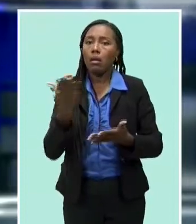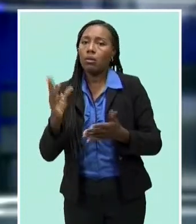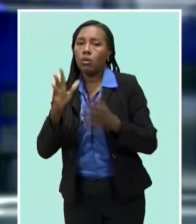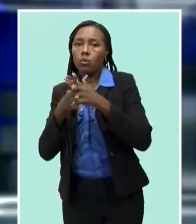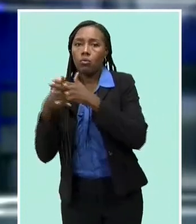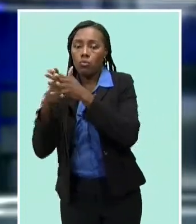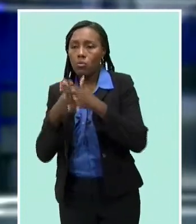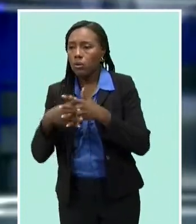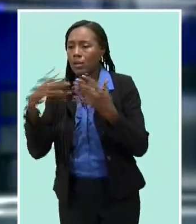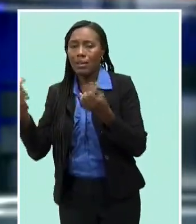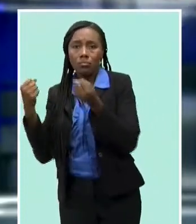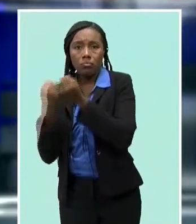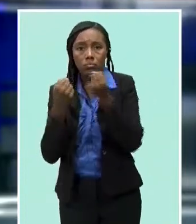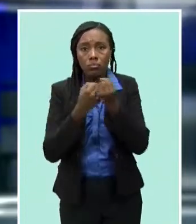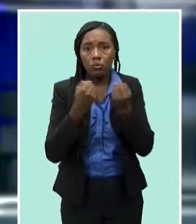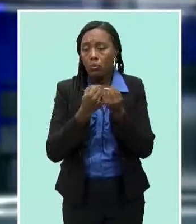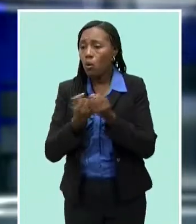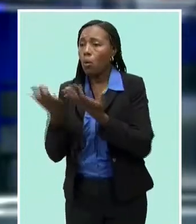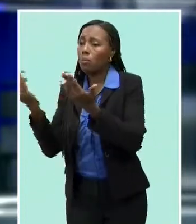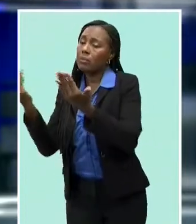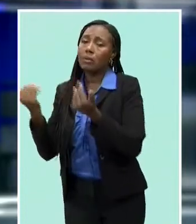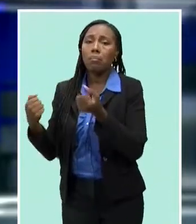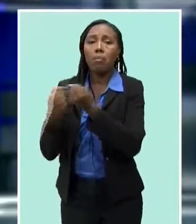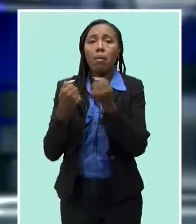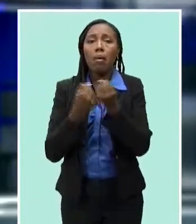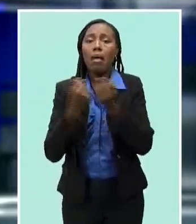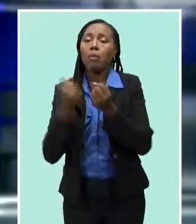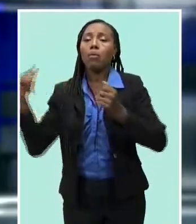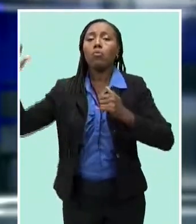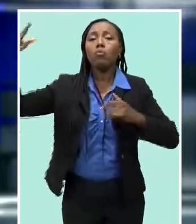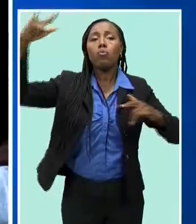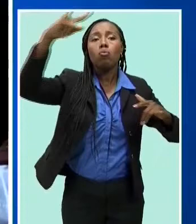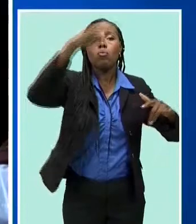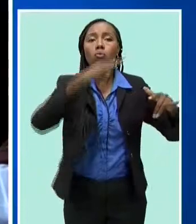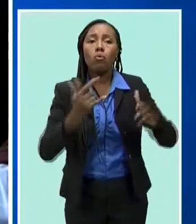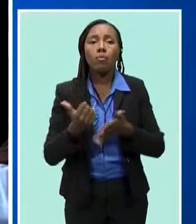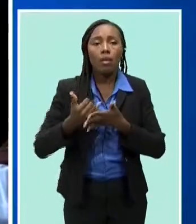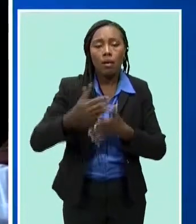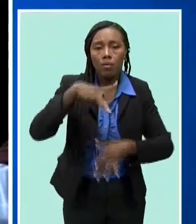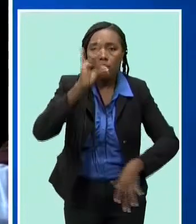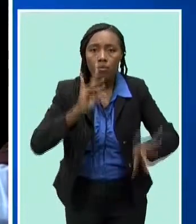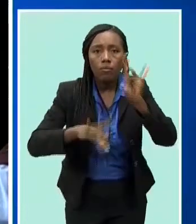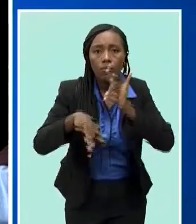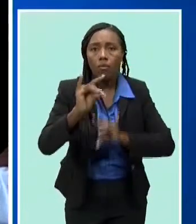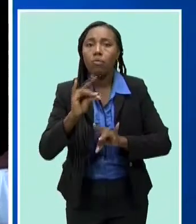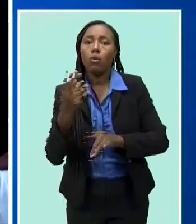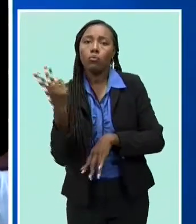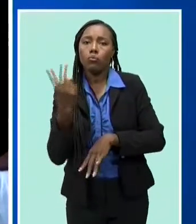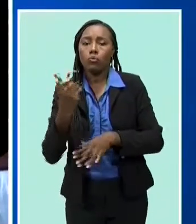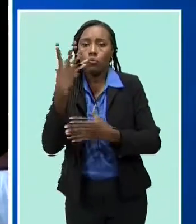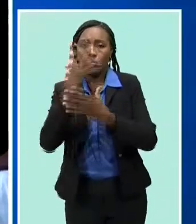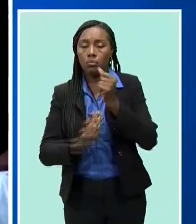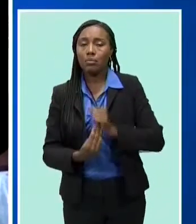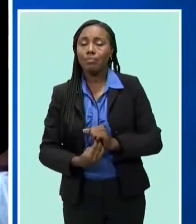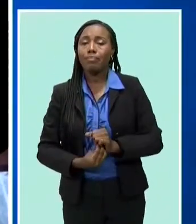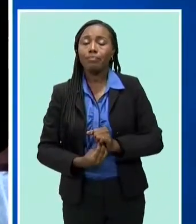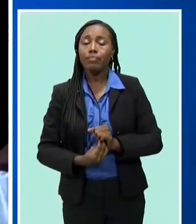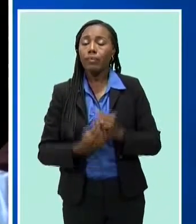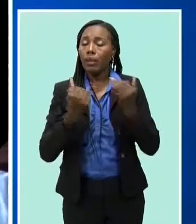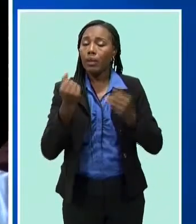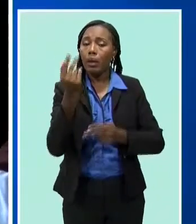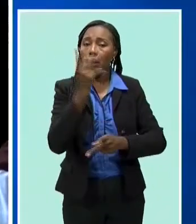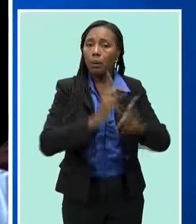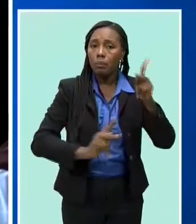approached to give their assistance in the aerial search effort. Let me say on behalf of the people and government of